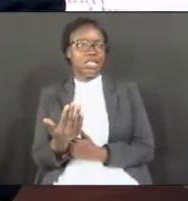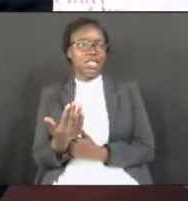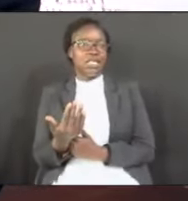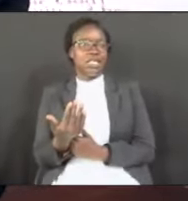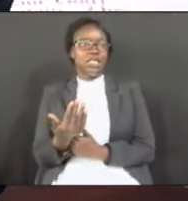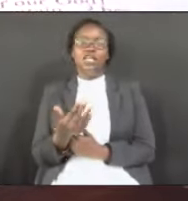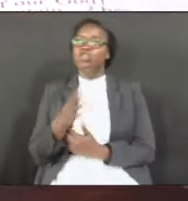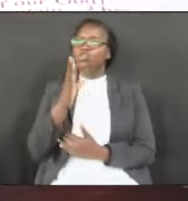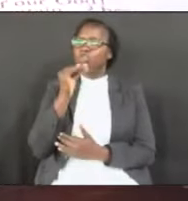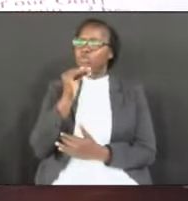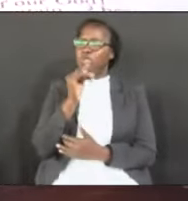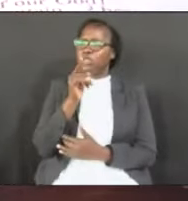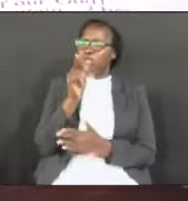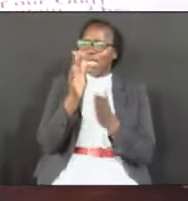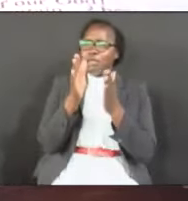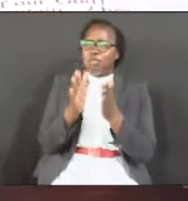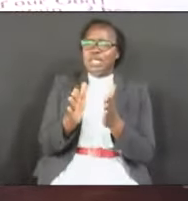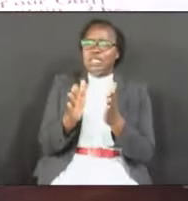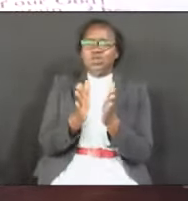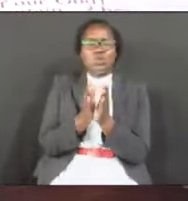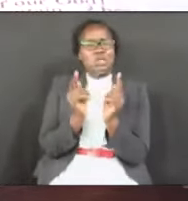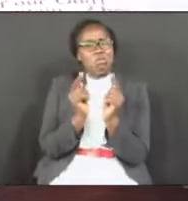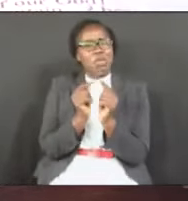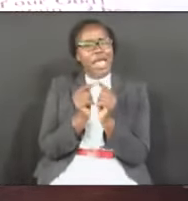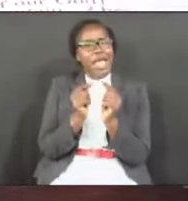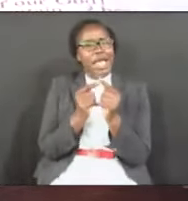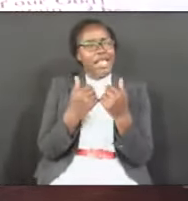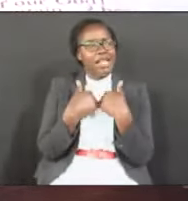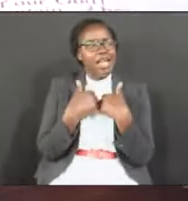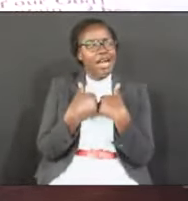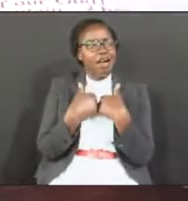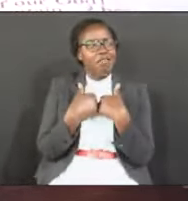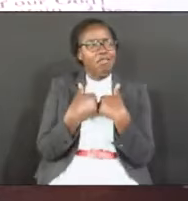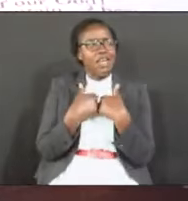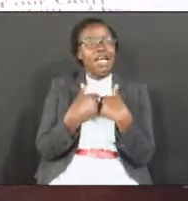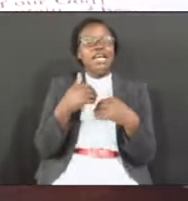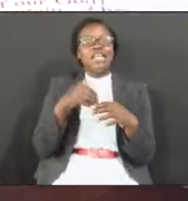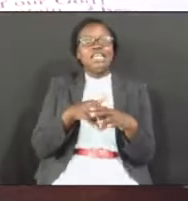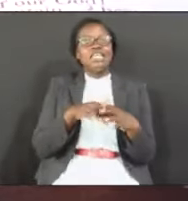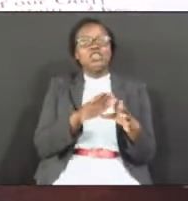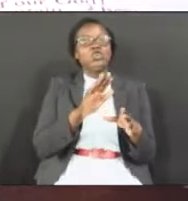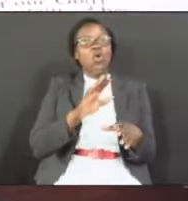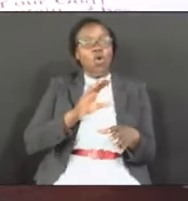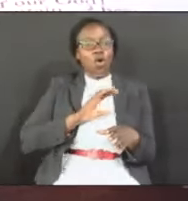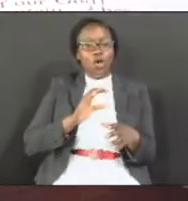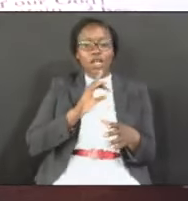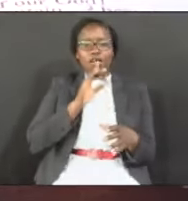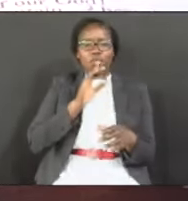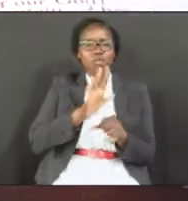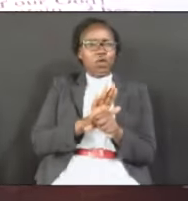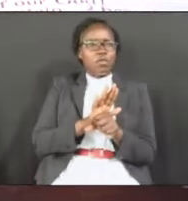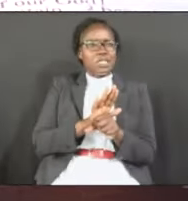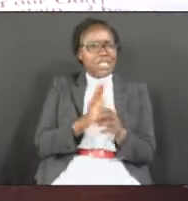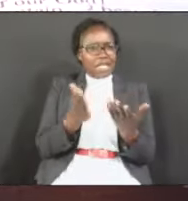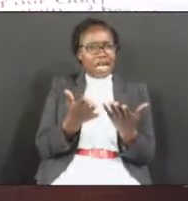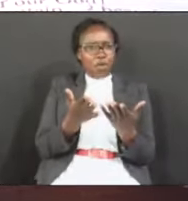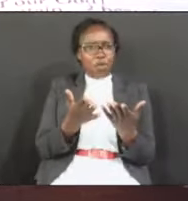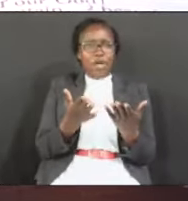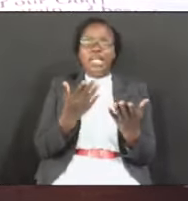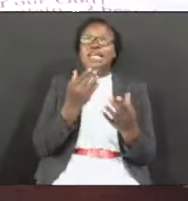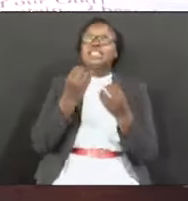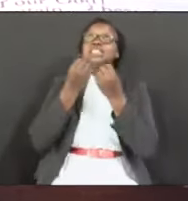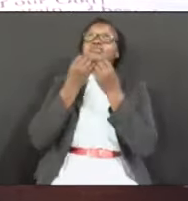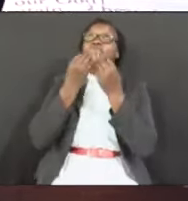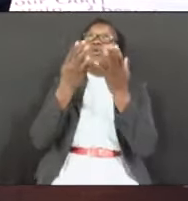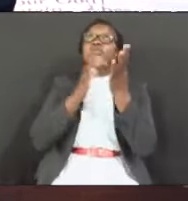to such a person who bears such scars and pain, let you know that I have a promise that I've received from Jesus, that he says